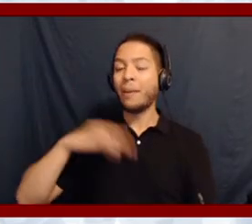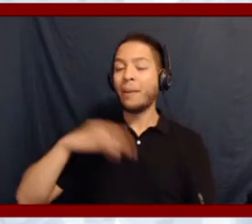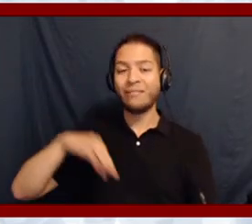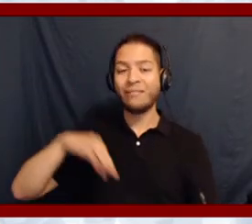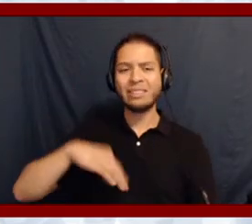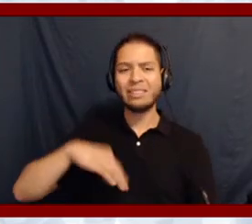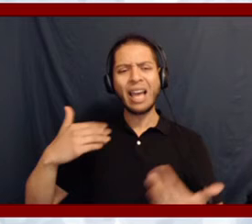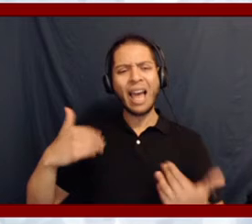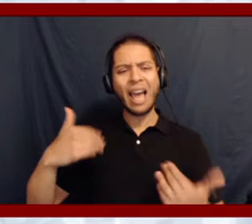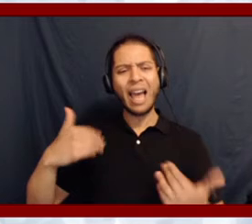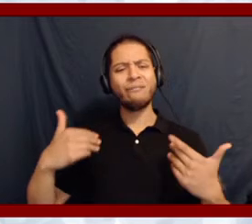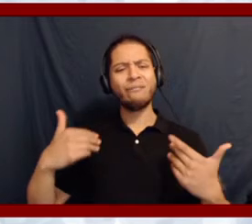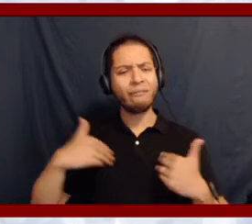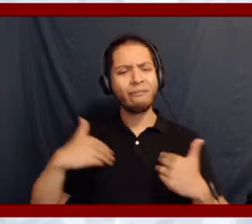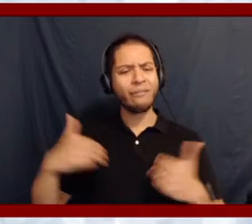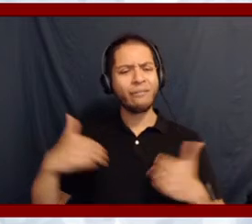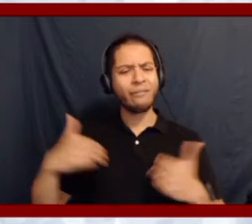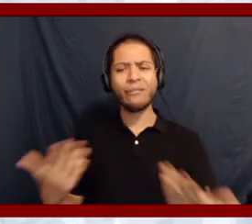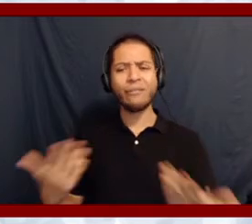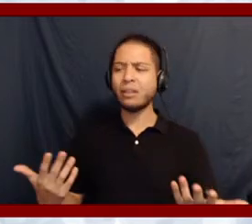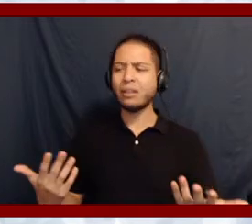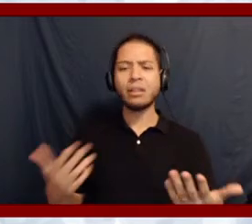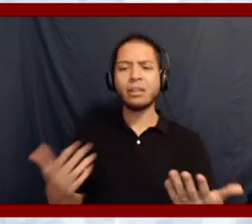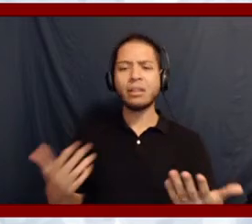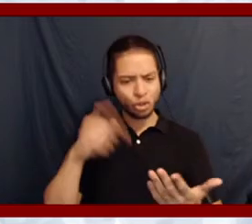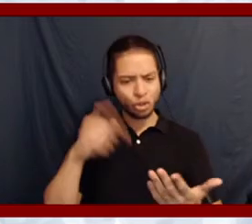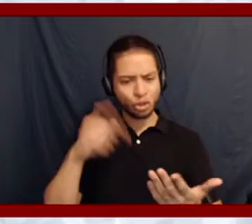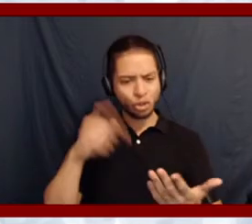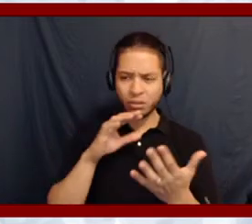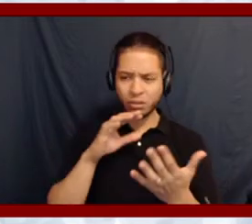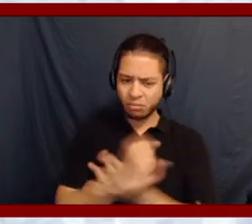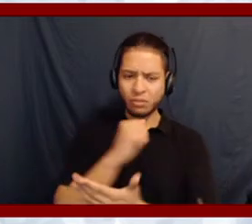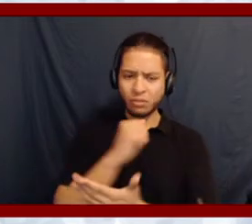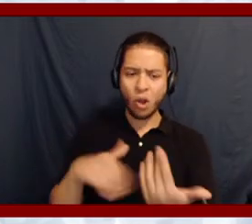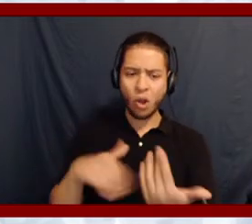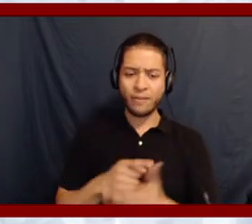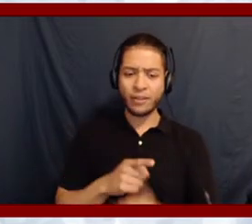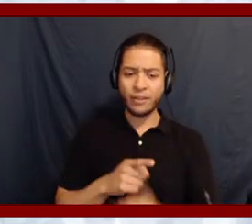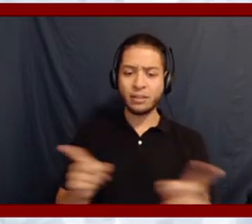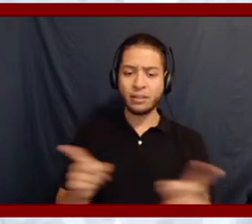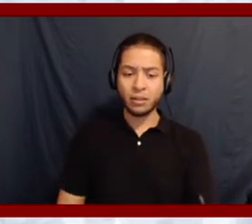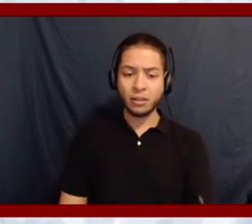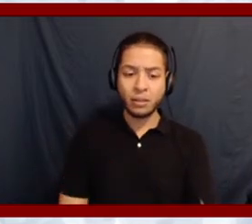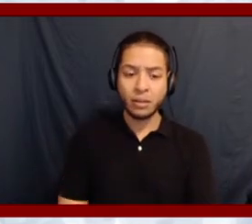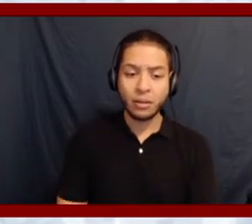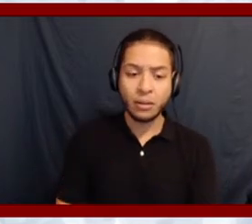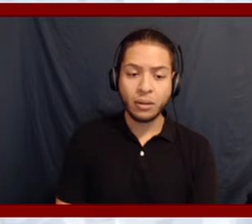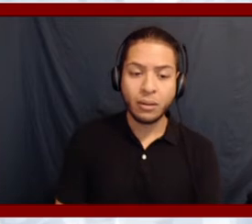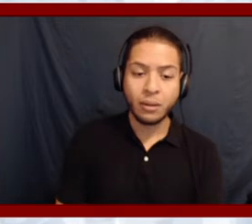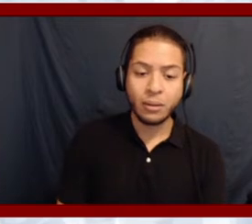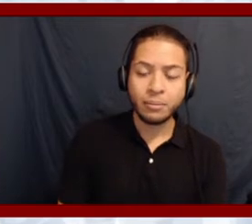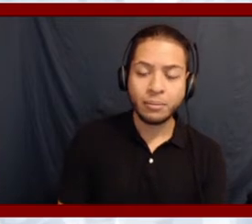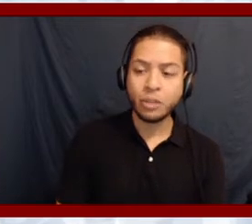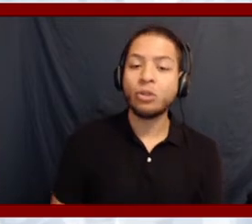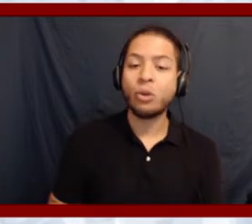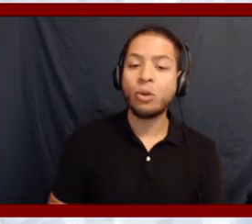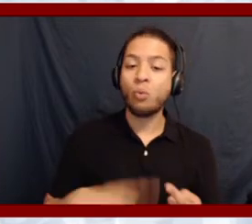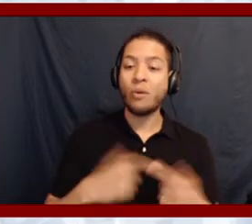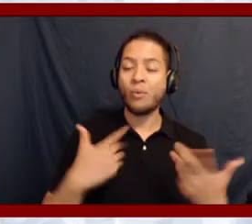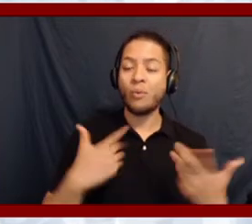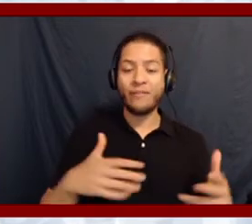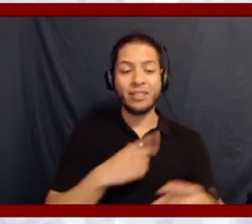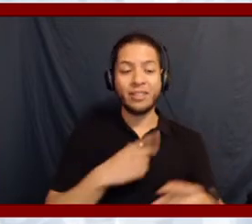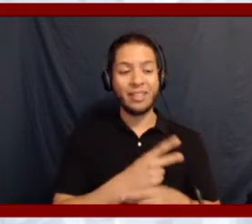thinking holistically, once the students feel connected, safe on campus, you can focus on the academic